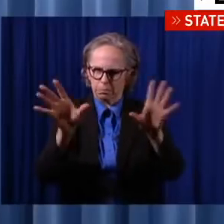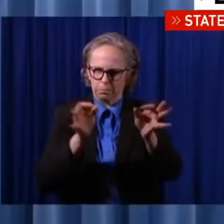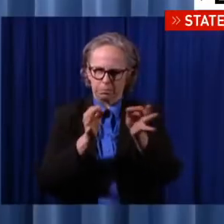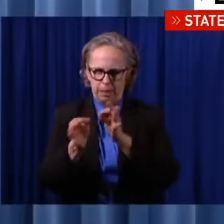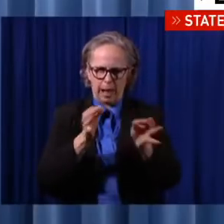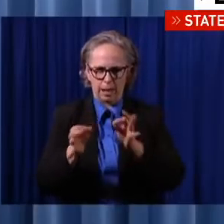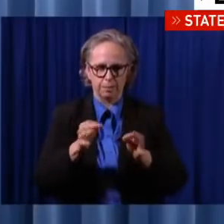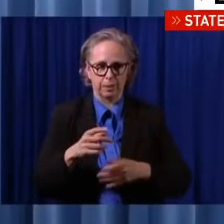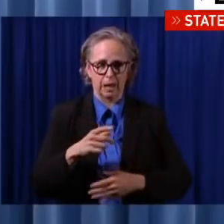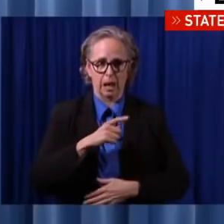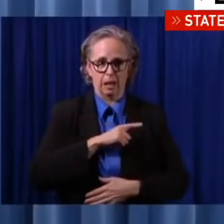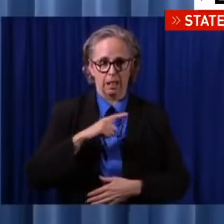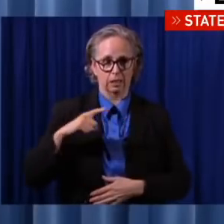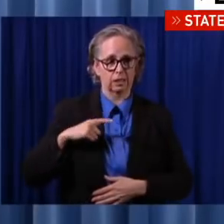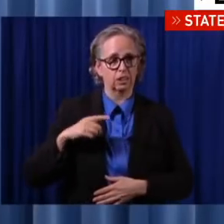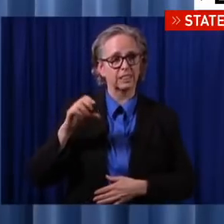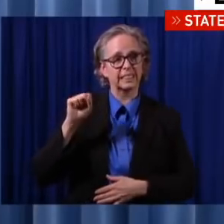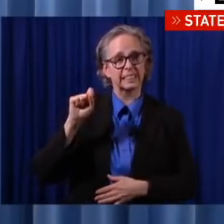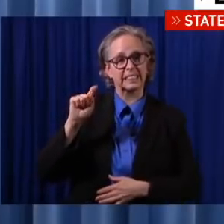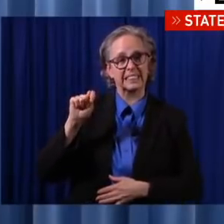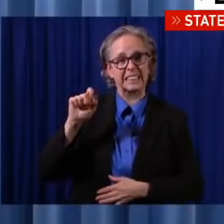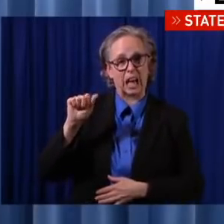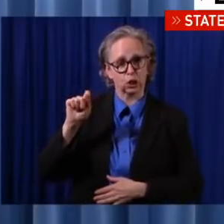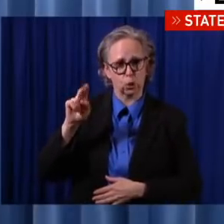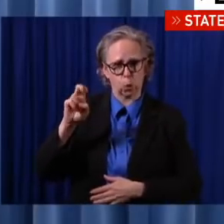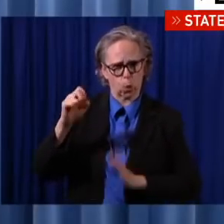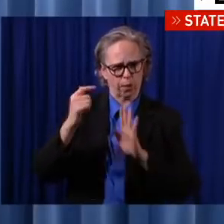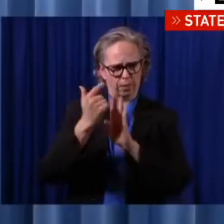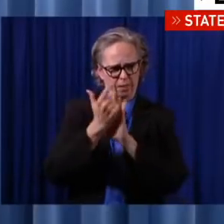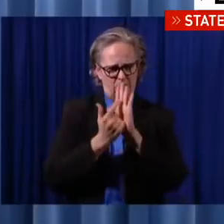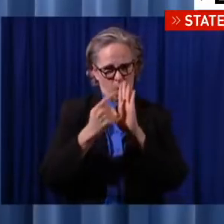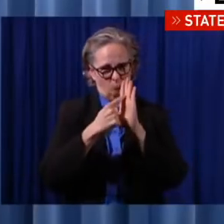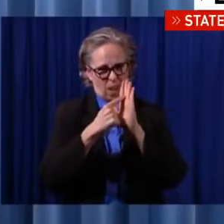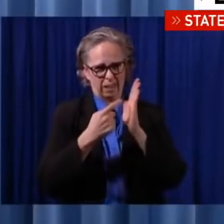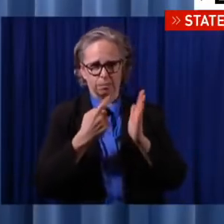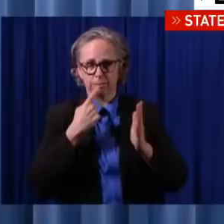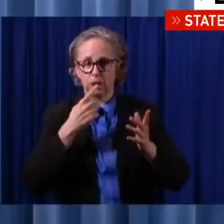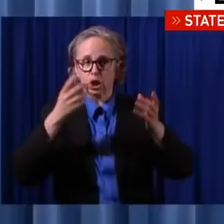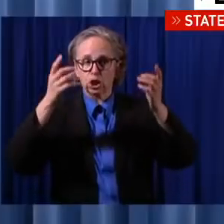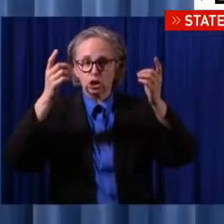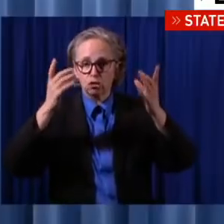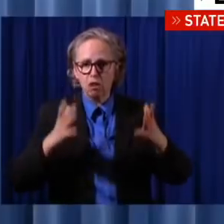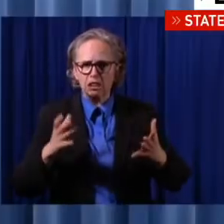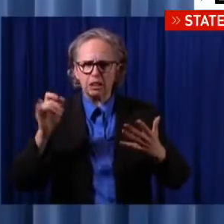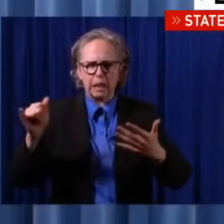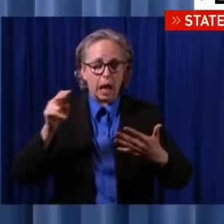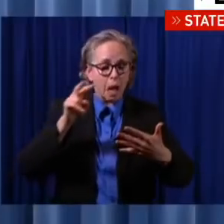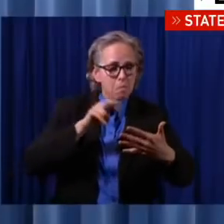legislature some time ago which says the director can release someone if they're within 90 days of